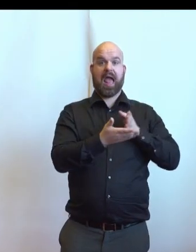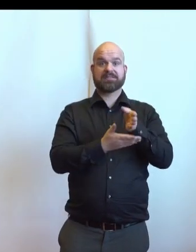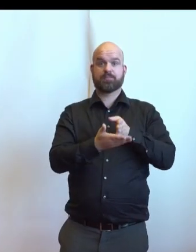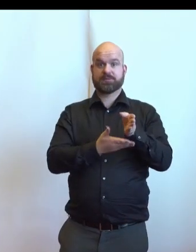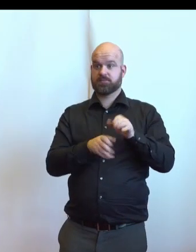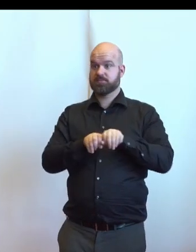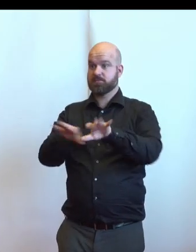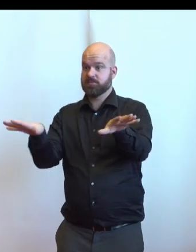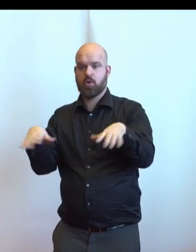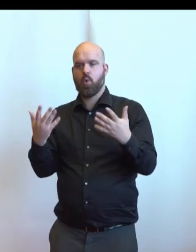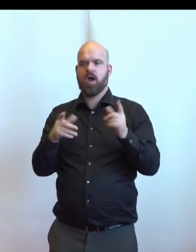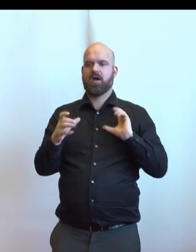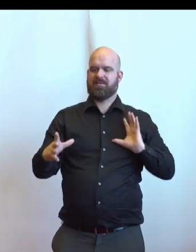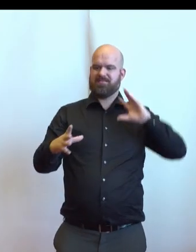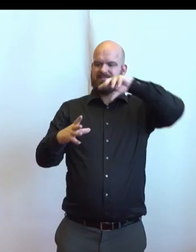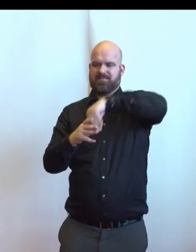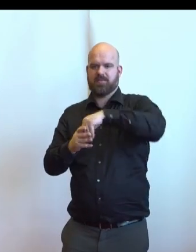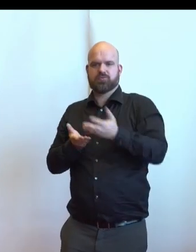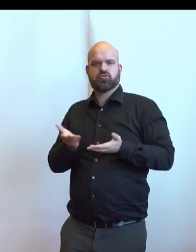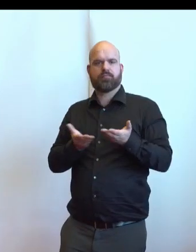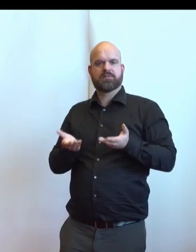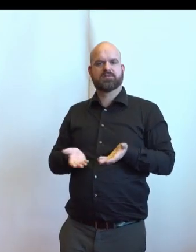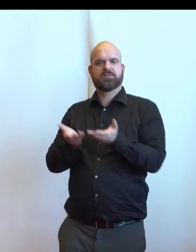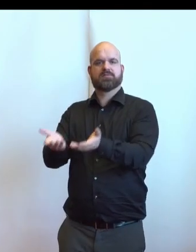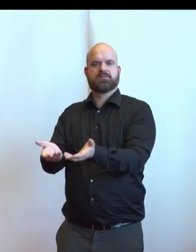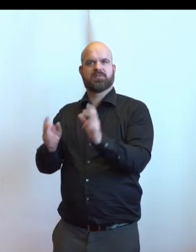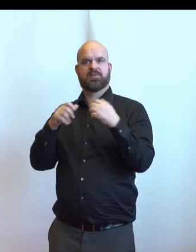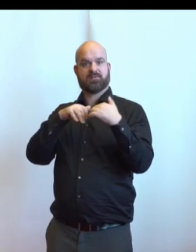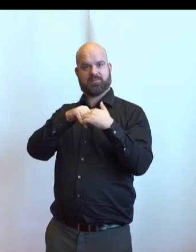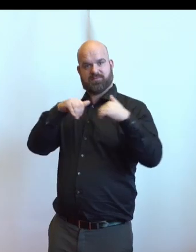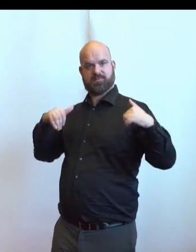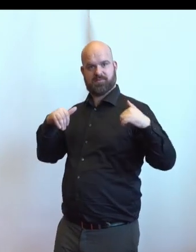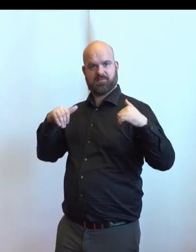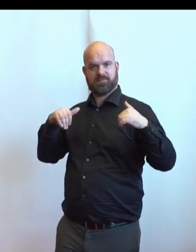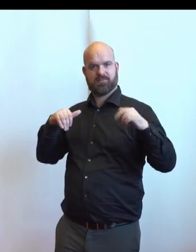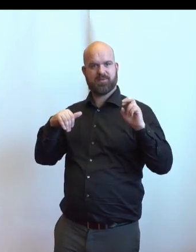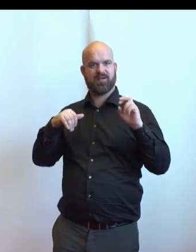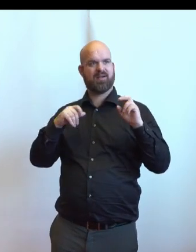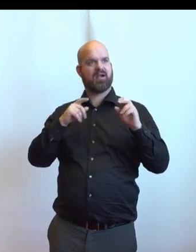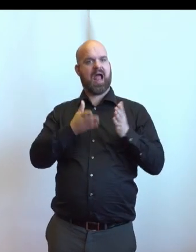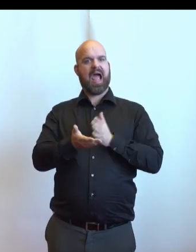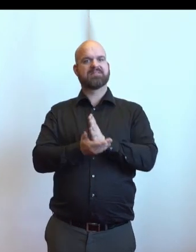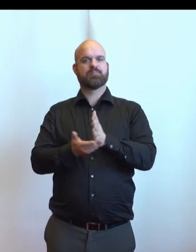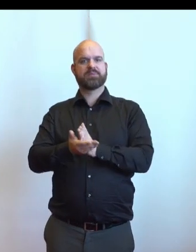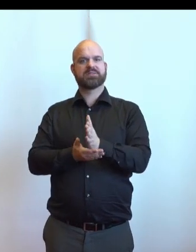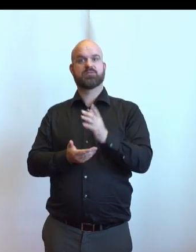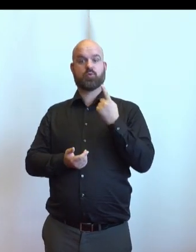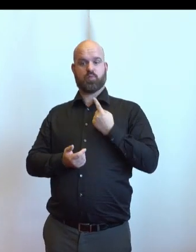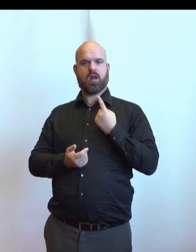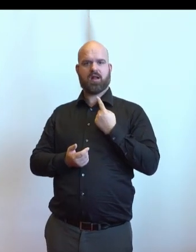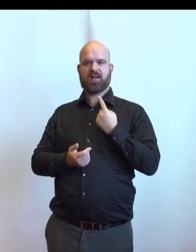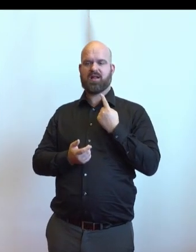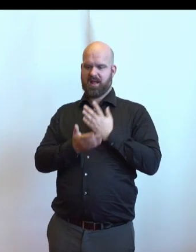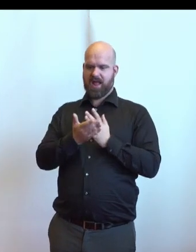if it's not a single product category or market category, and it's and the trend is towards integration, which makes a lot of sense,